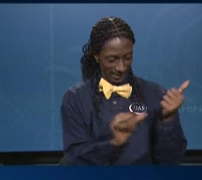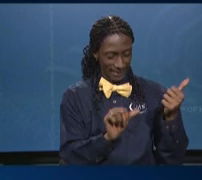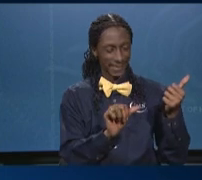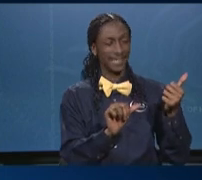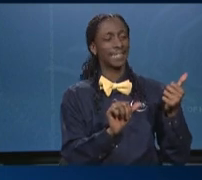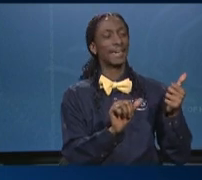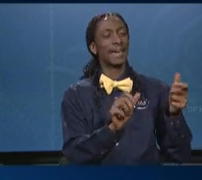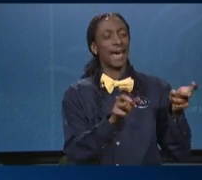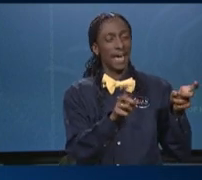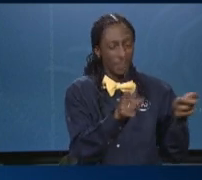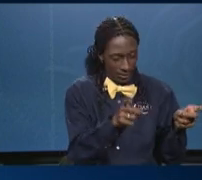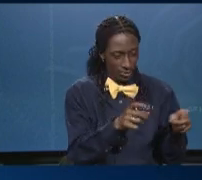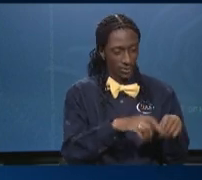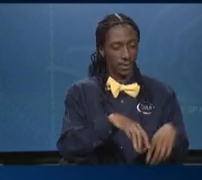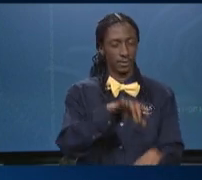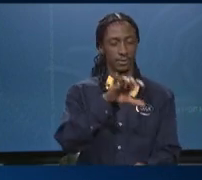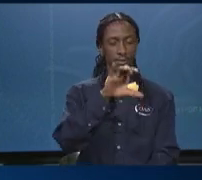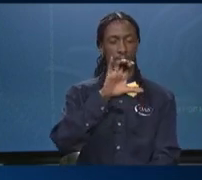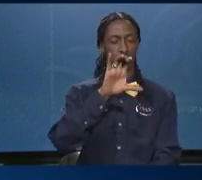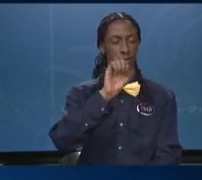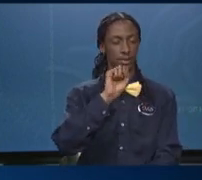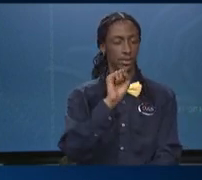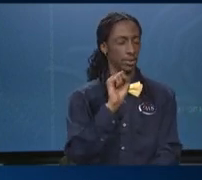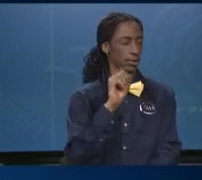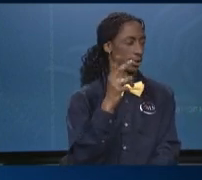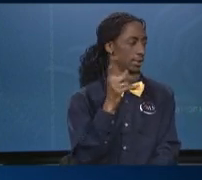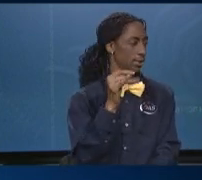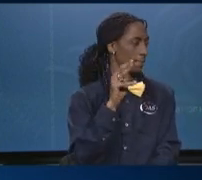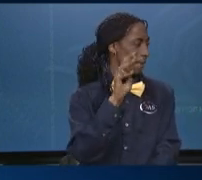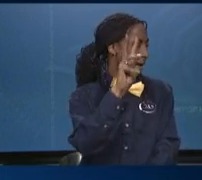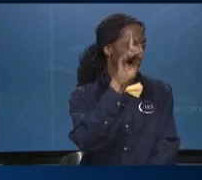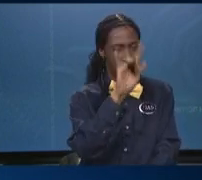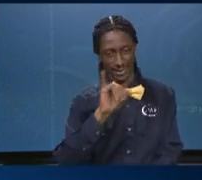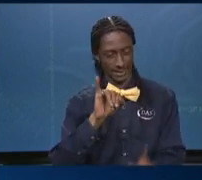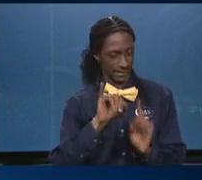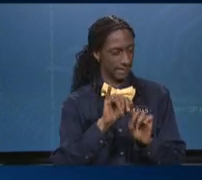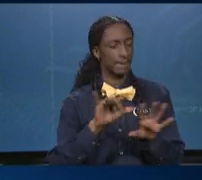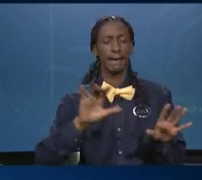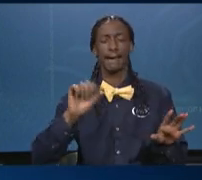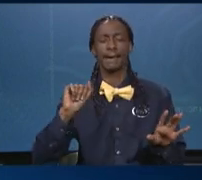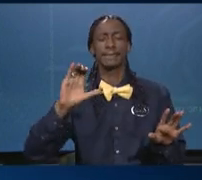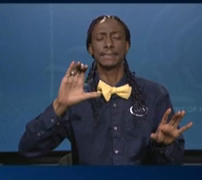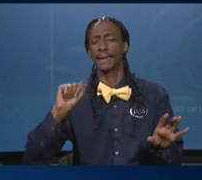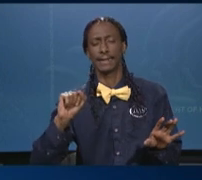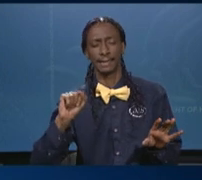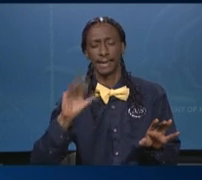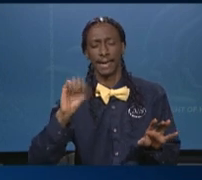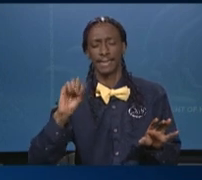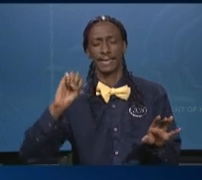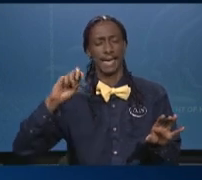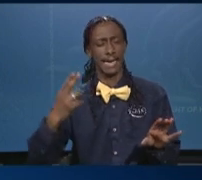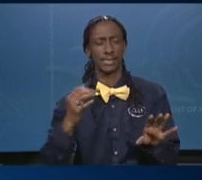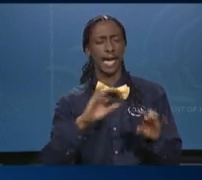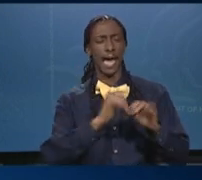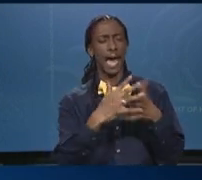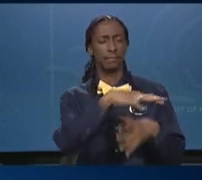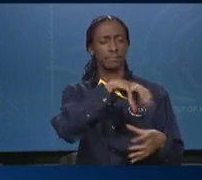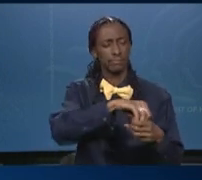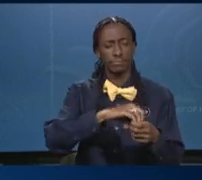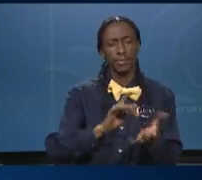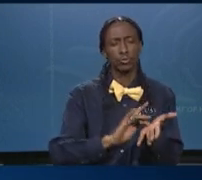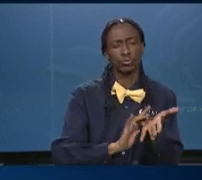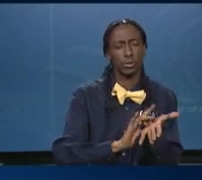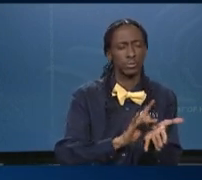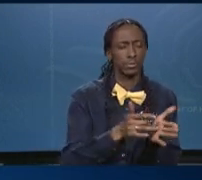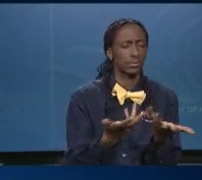Deputy Administrator Sheshmani, how did the ACA change coverage for prescription drugs? Well, thanks, Melanie, and thanks for being